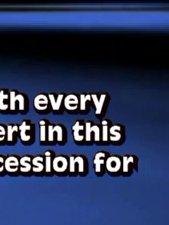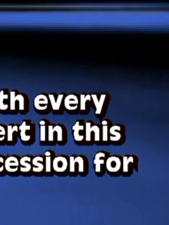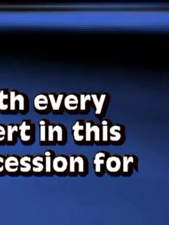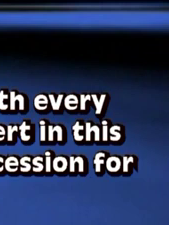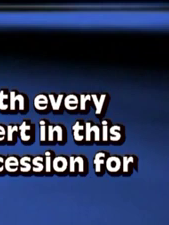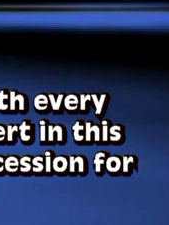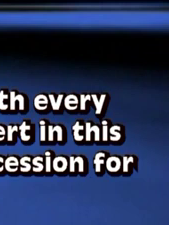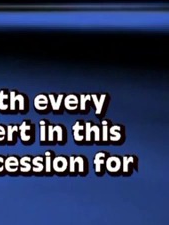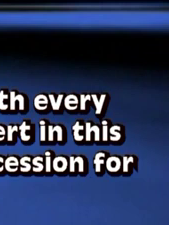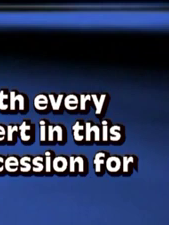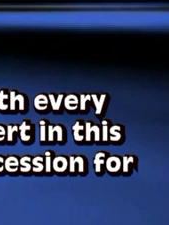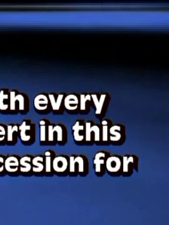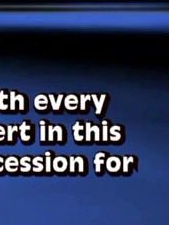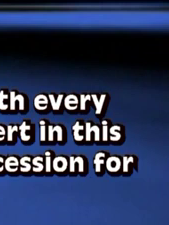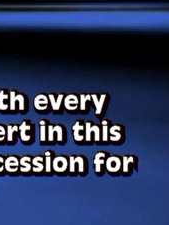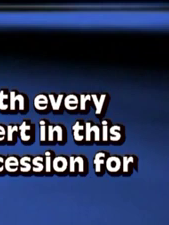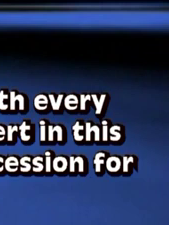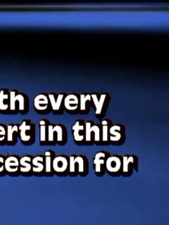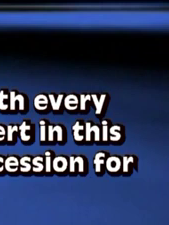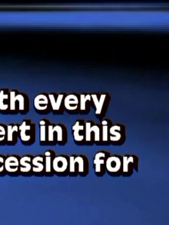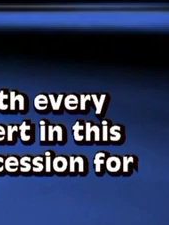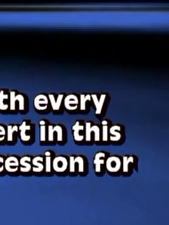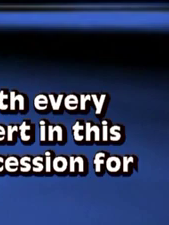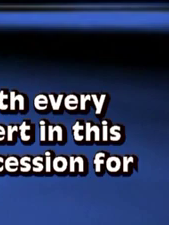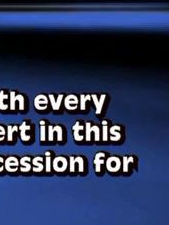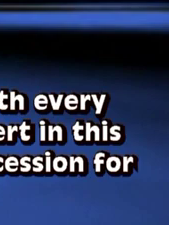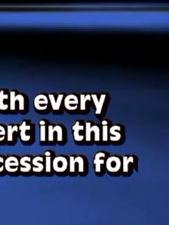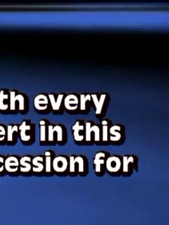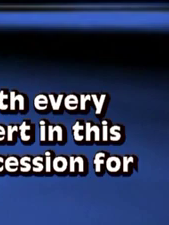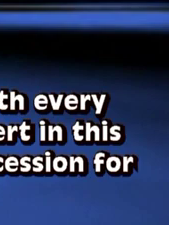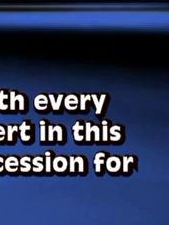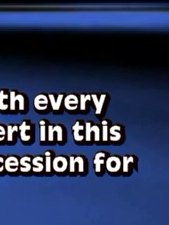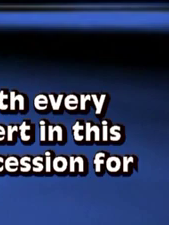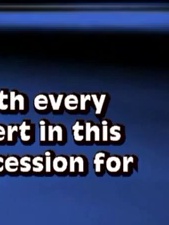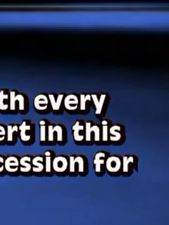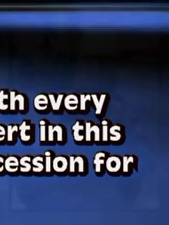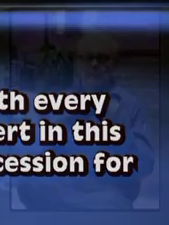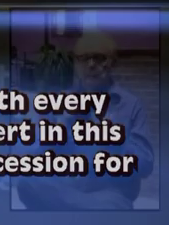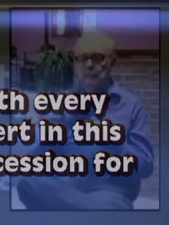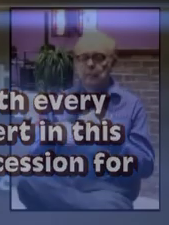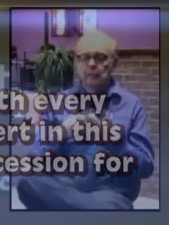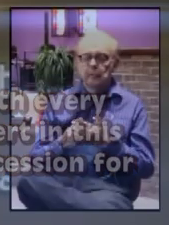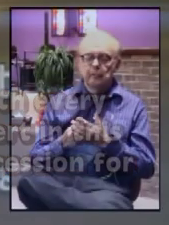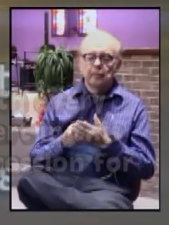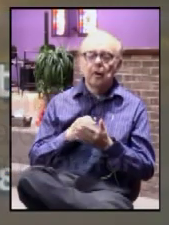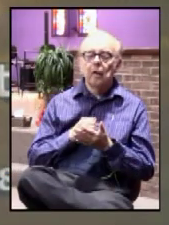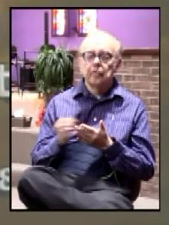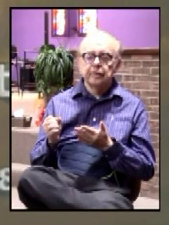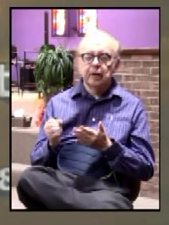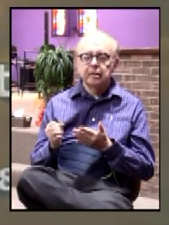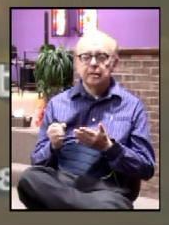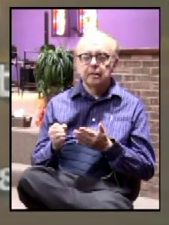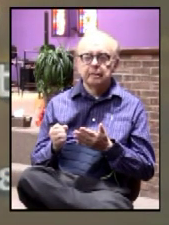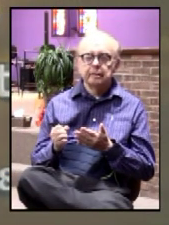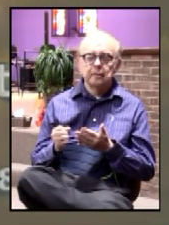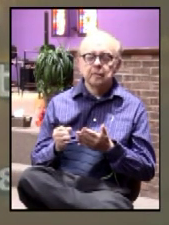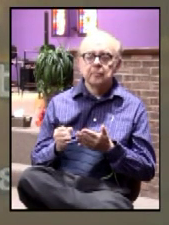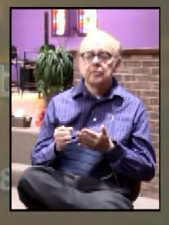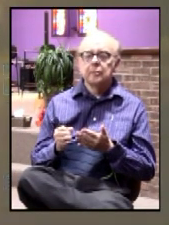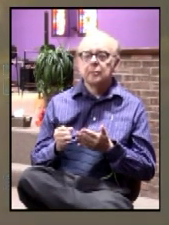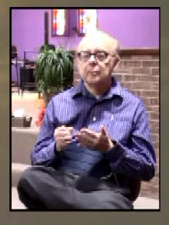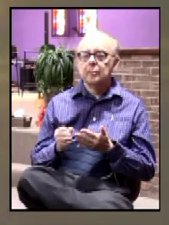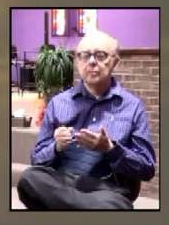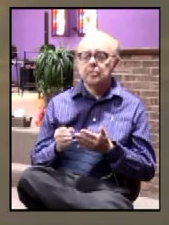And stay alert in this with all perseverance and intercession for all the saints.